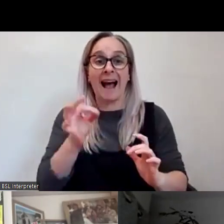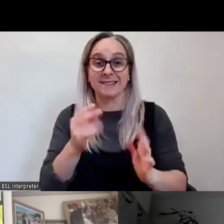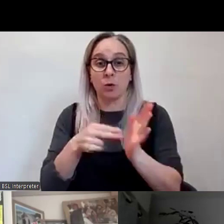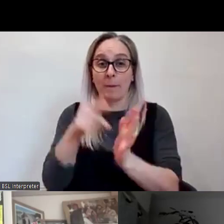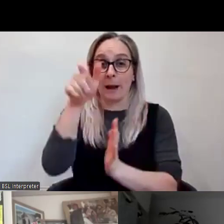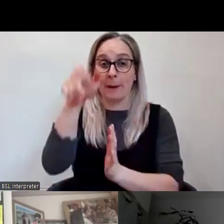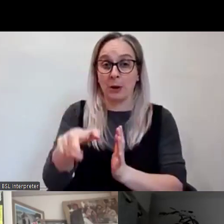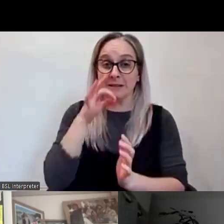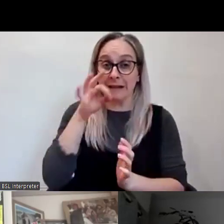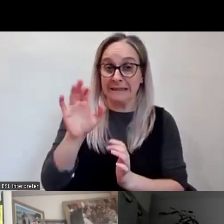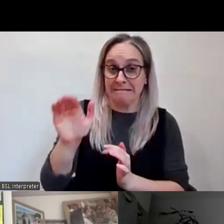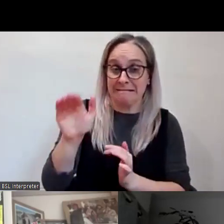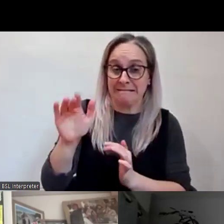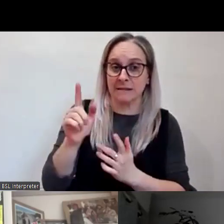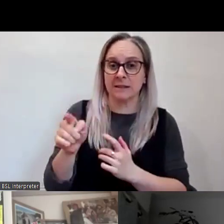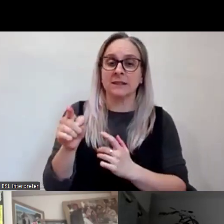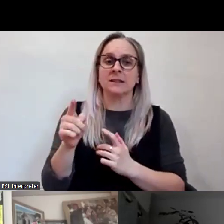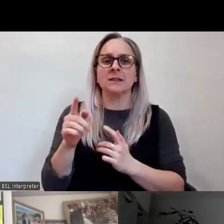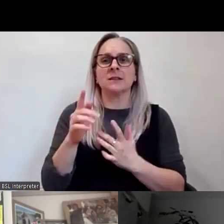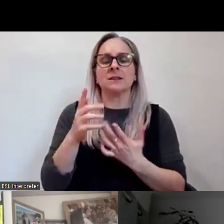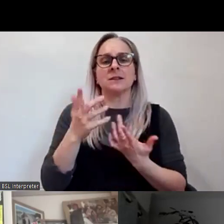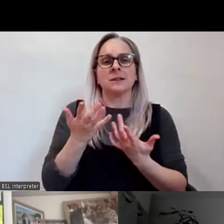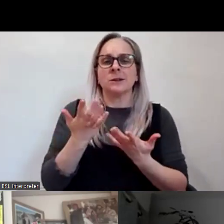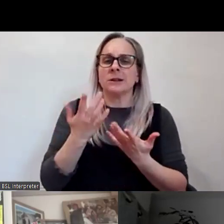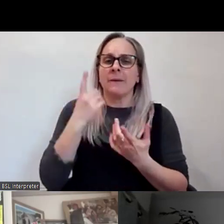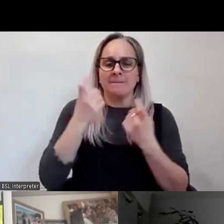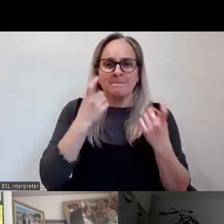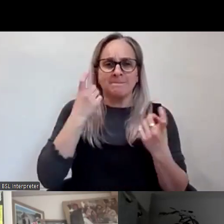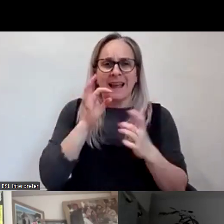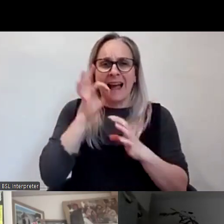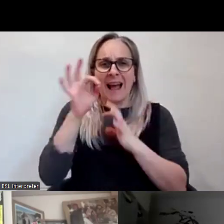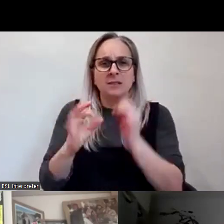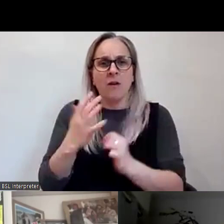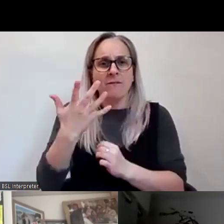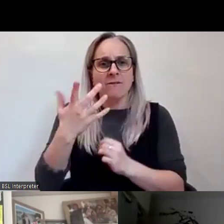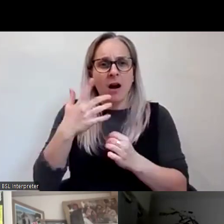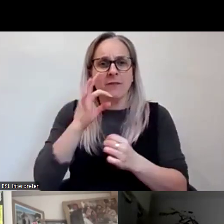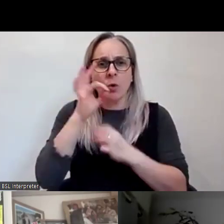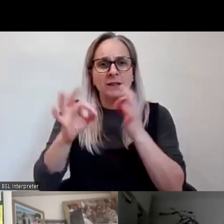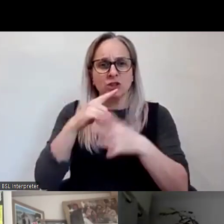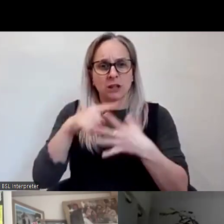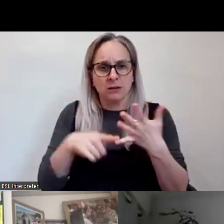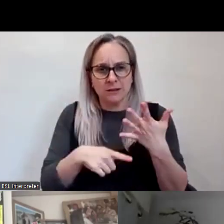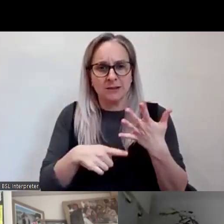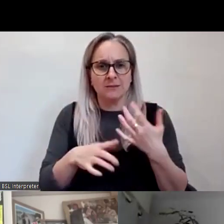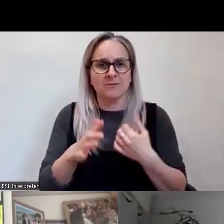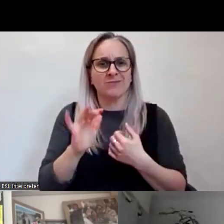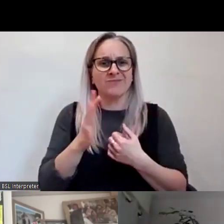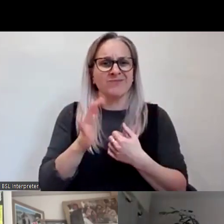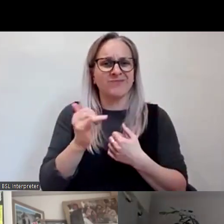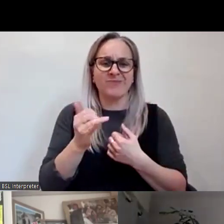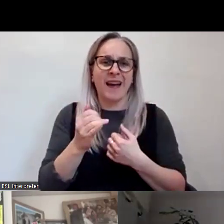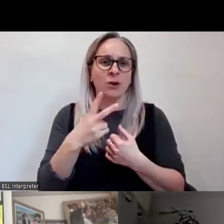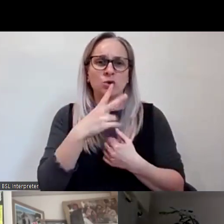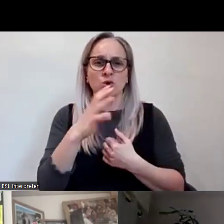From memory, they are asked a set of 5 questions, each with circa 200 words or equivalent of sort of 2 to 3